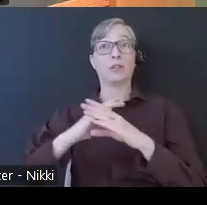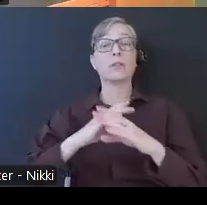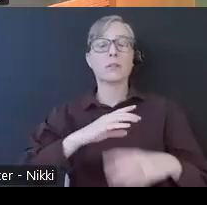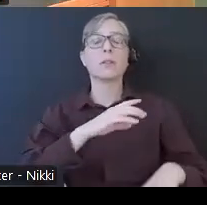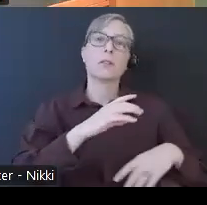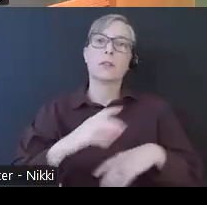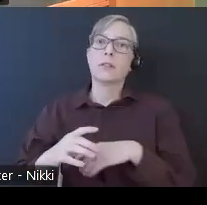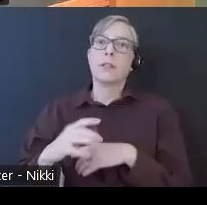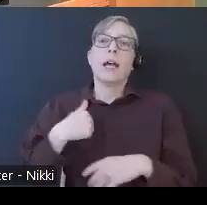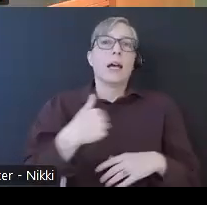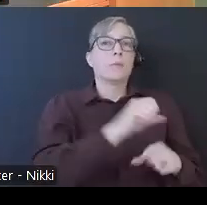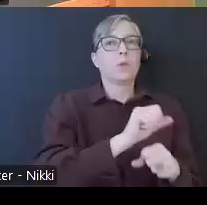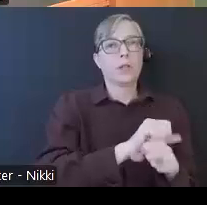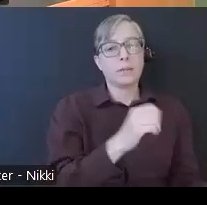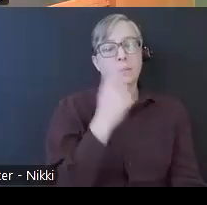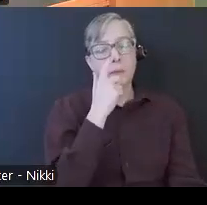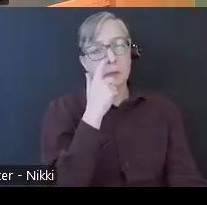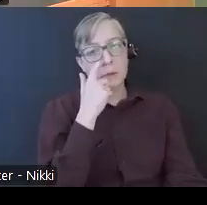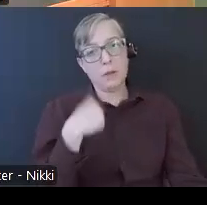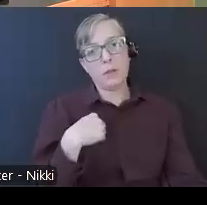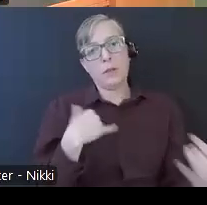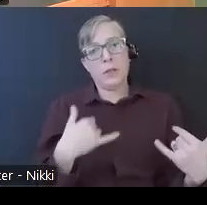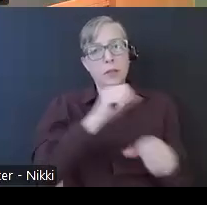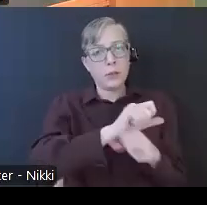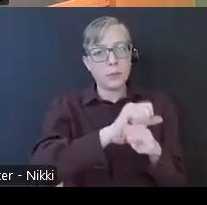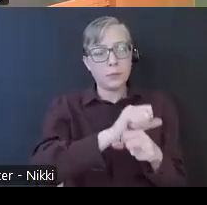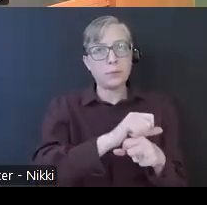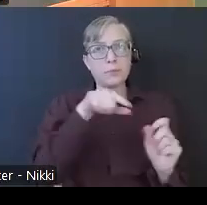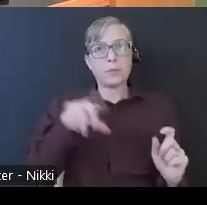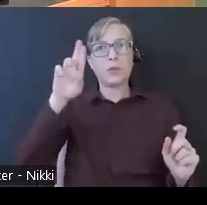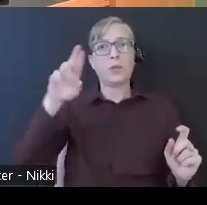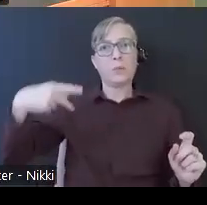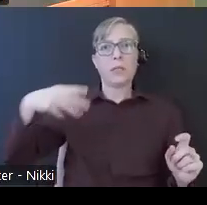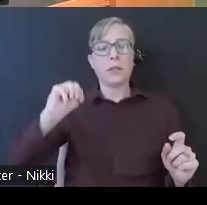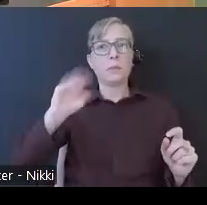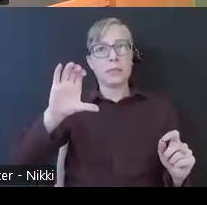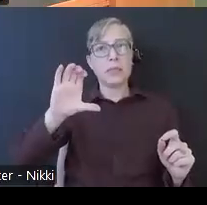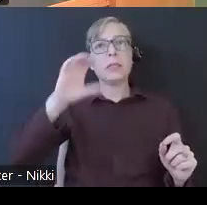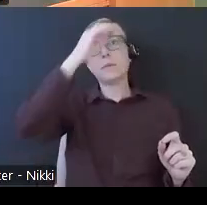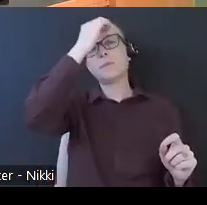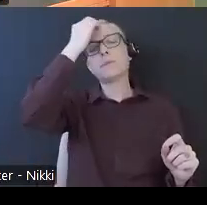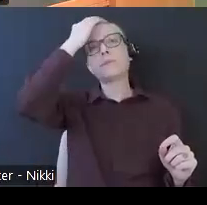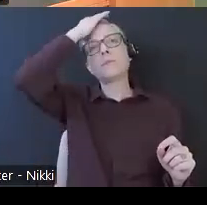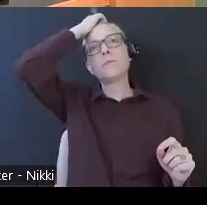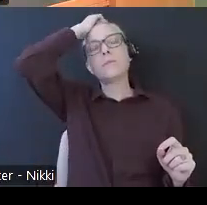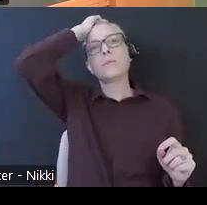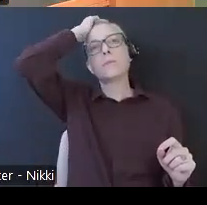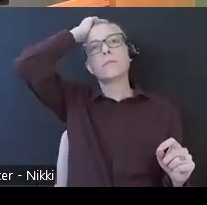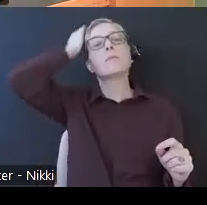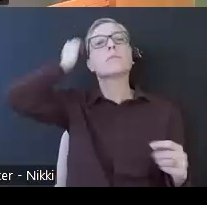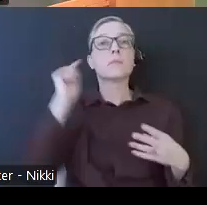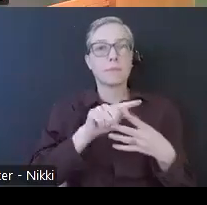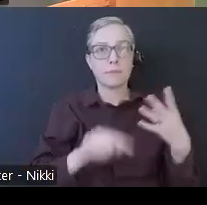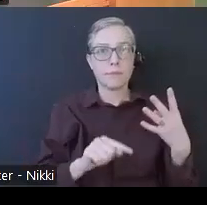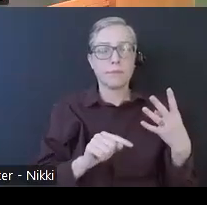at UPMC and in our academic primary care practice. So the 4Es are evidence and eminence,